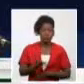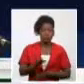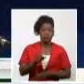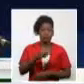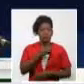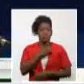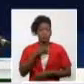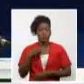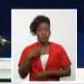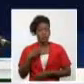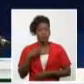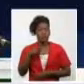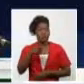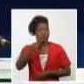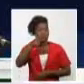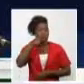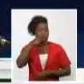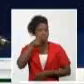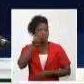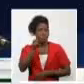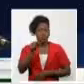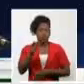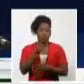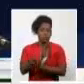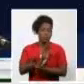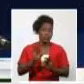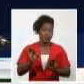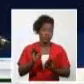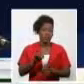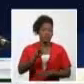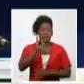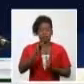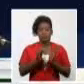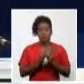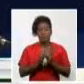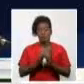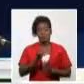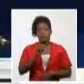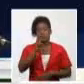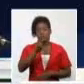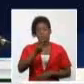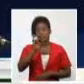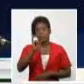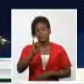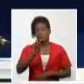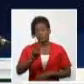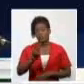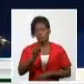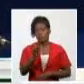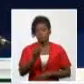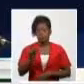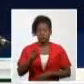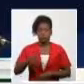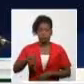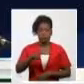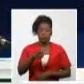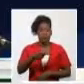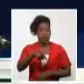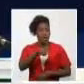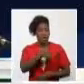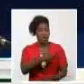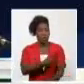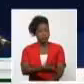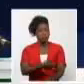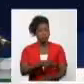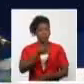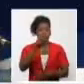in the Civil Defense Laboratory, 81, and at the Genetic Engineering and Biotechnology